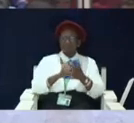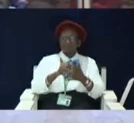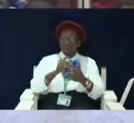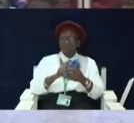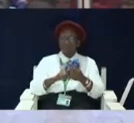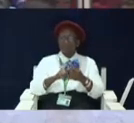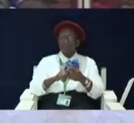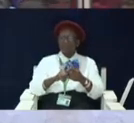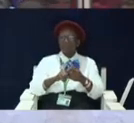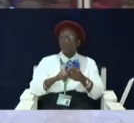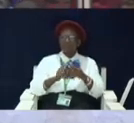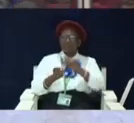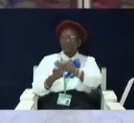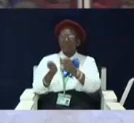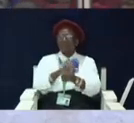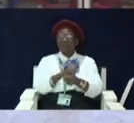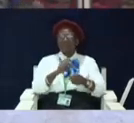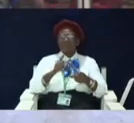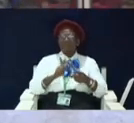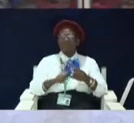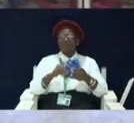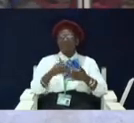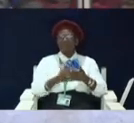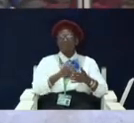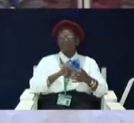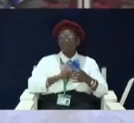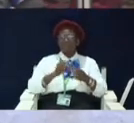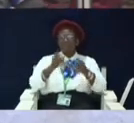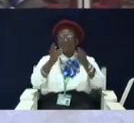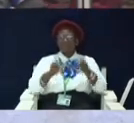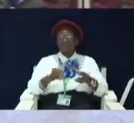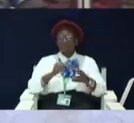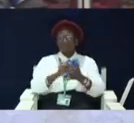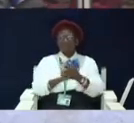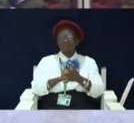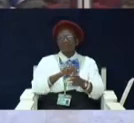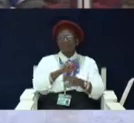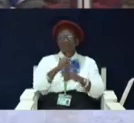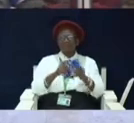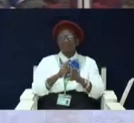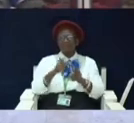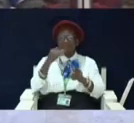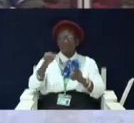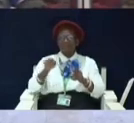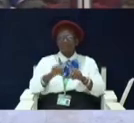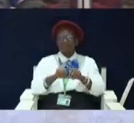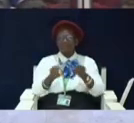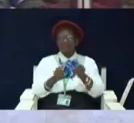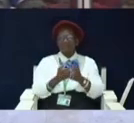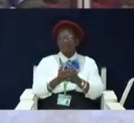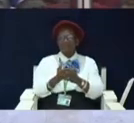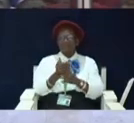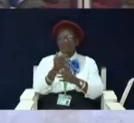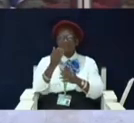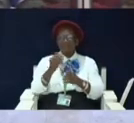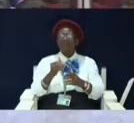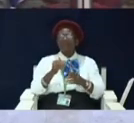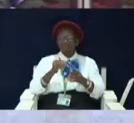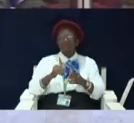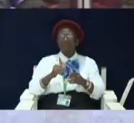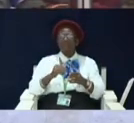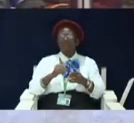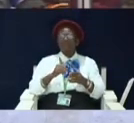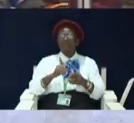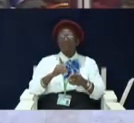si rere. I want that kind of breakthrough. Oru awon aluyo ti mo fe niyan Oluwa. Put it down as number 4. Je ko yen gege